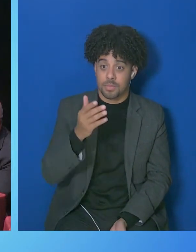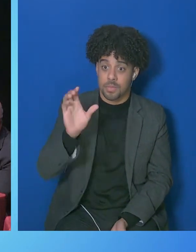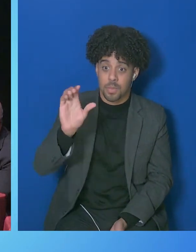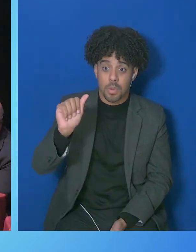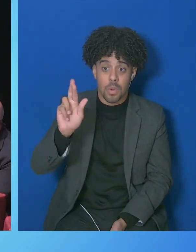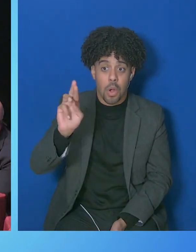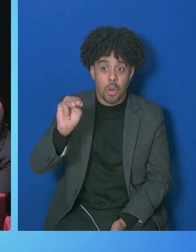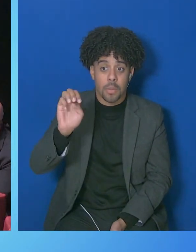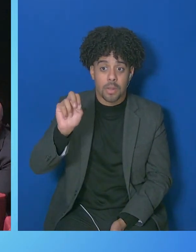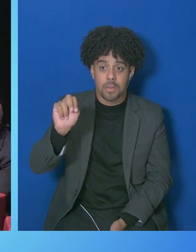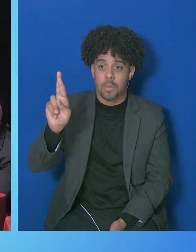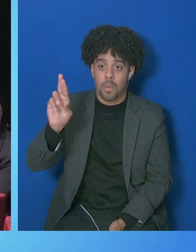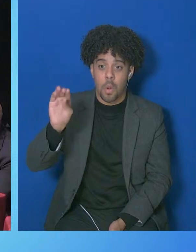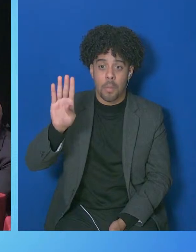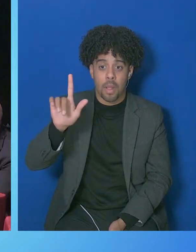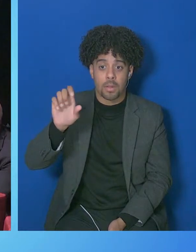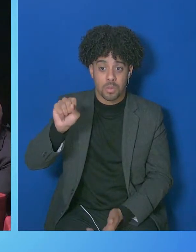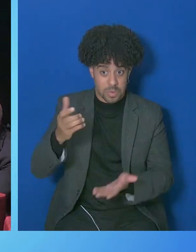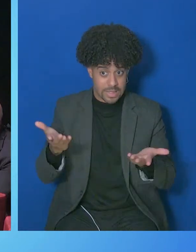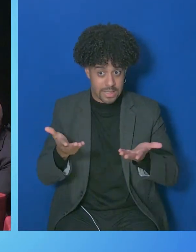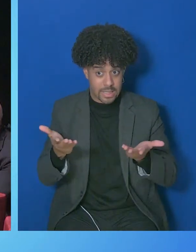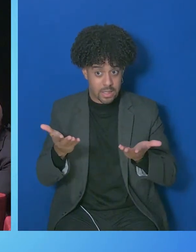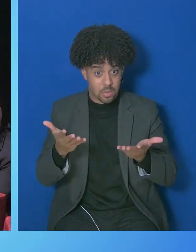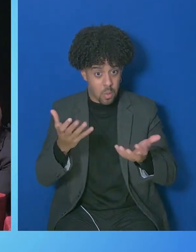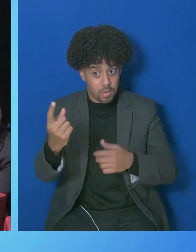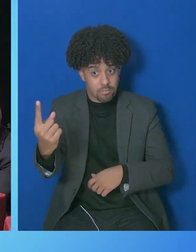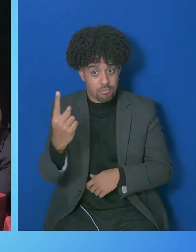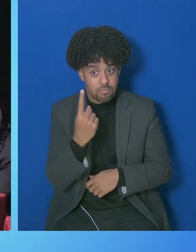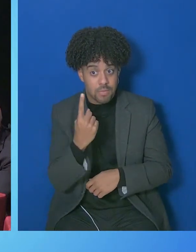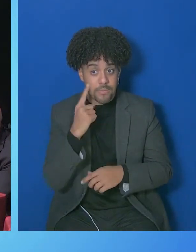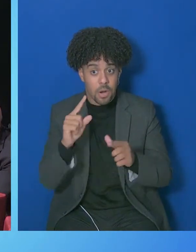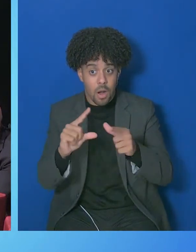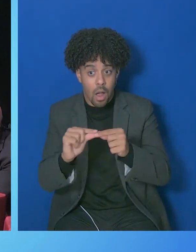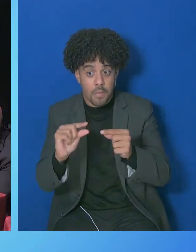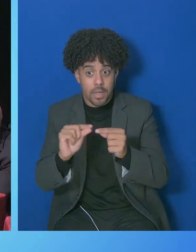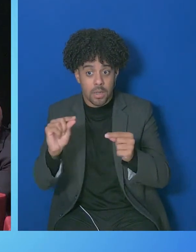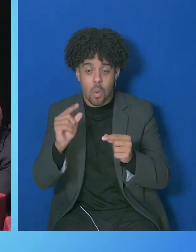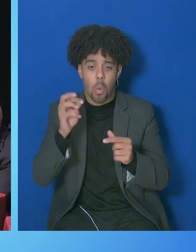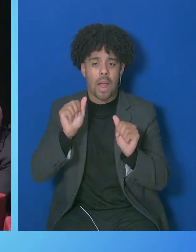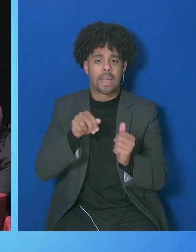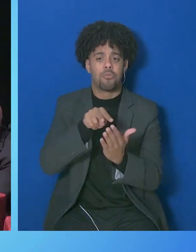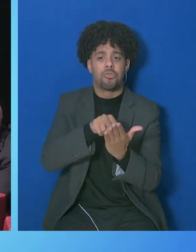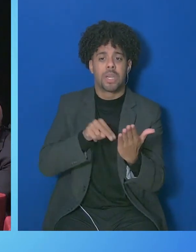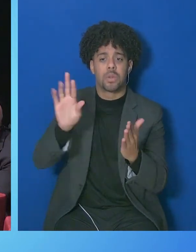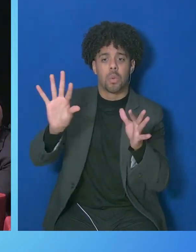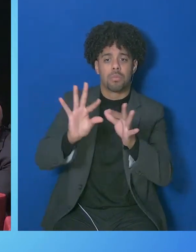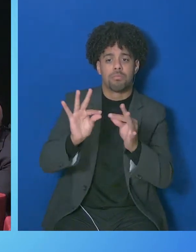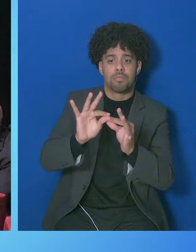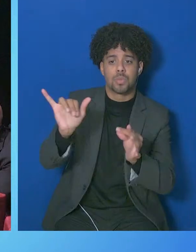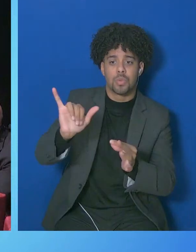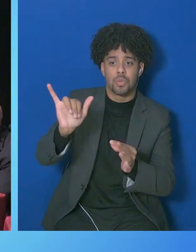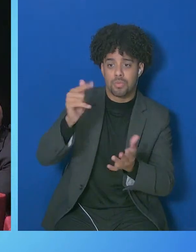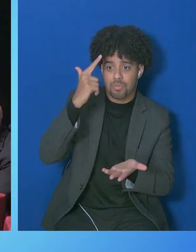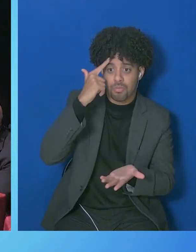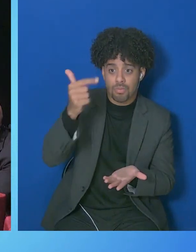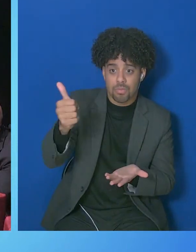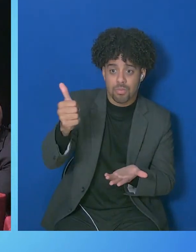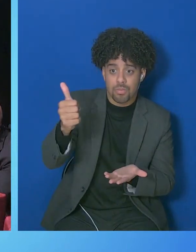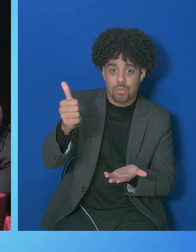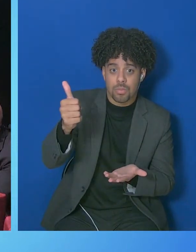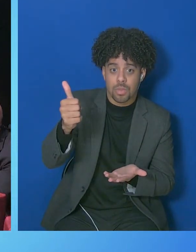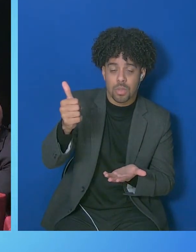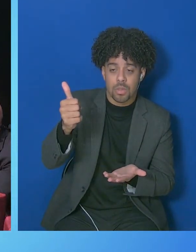Are you here, Carmen? Would you like to come down and comment? Or I can read it for you.